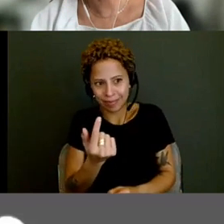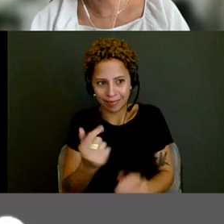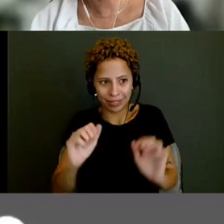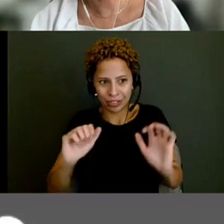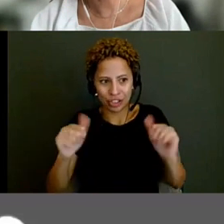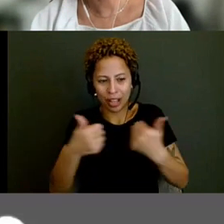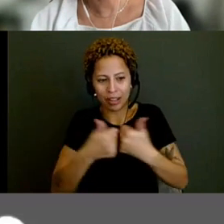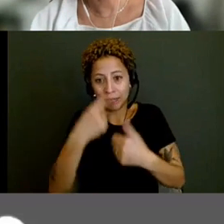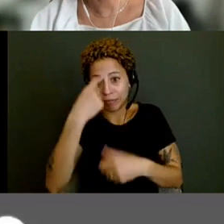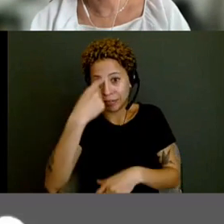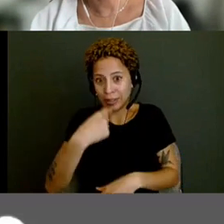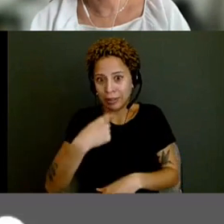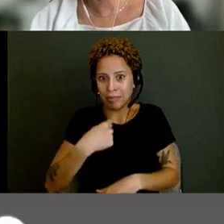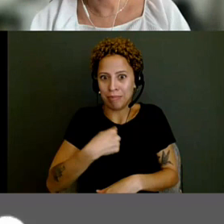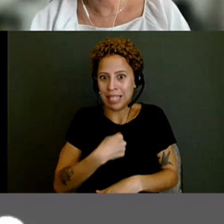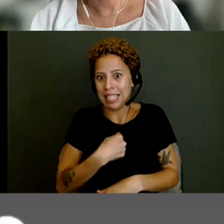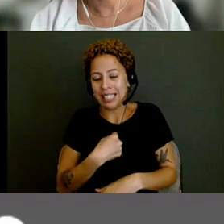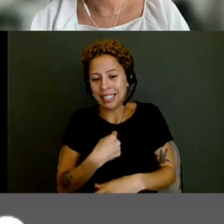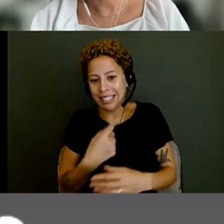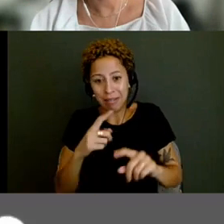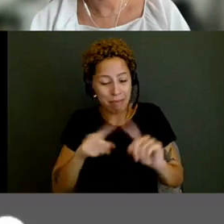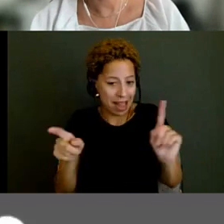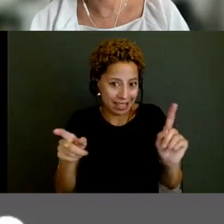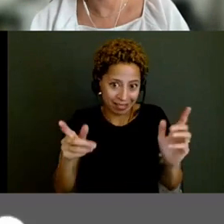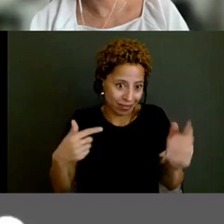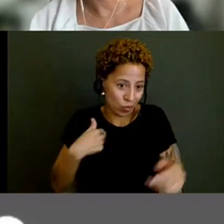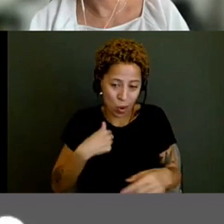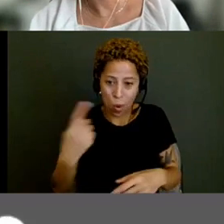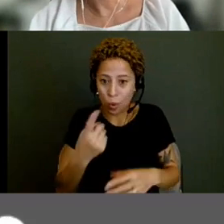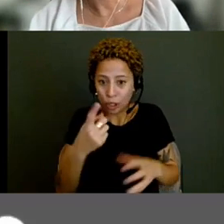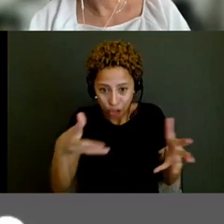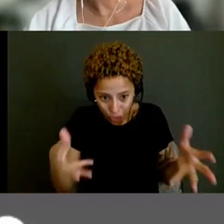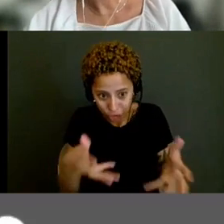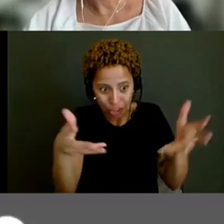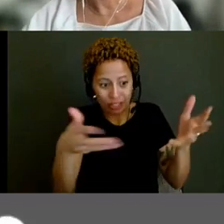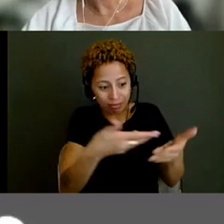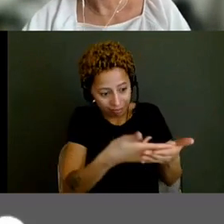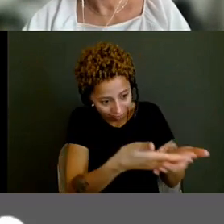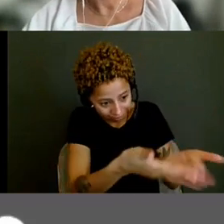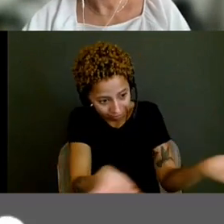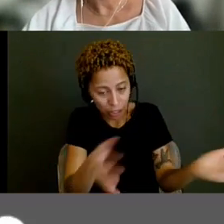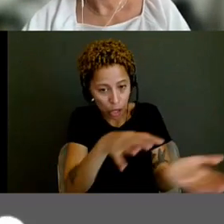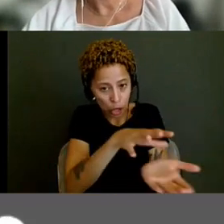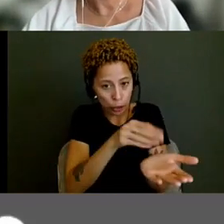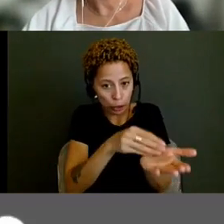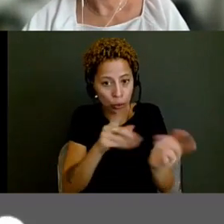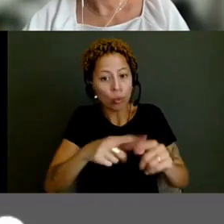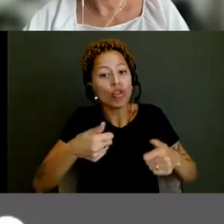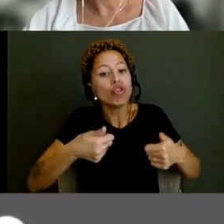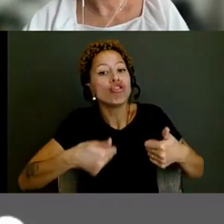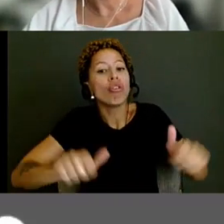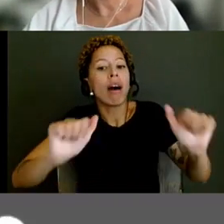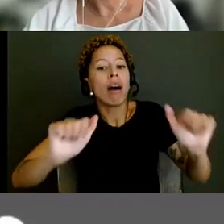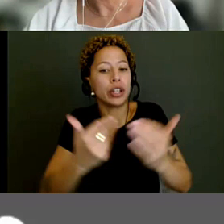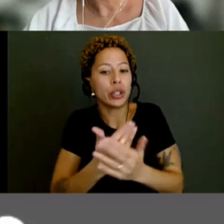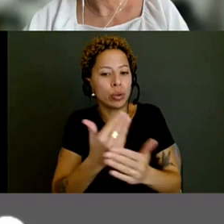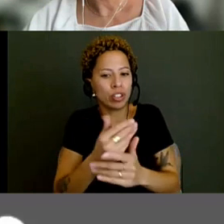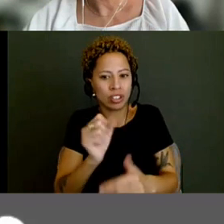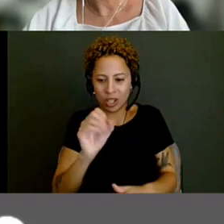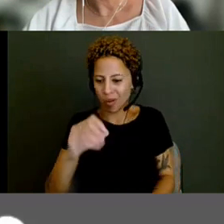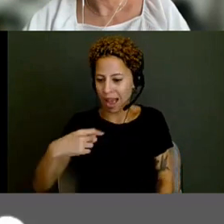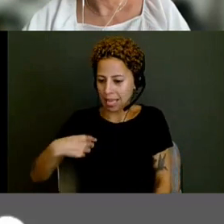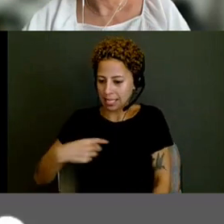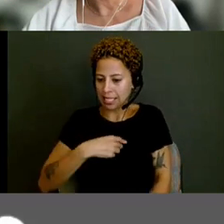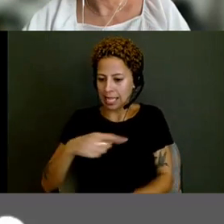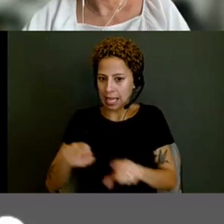me to try to do new things, but we're always encouraging our learners to try new things. And so I think it's important for us as instructors to stretch